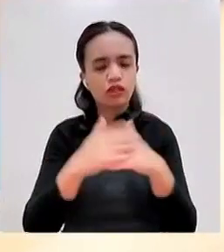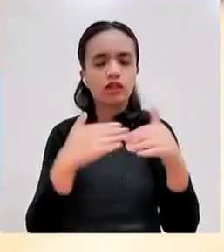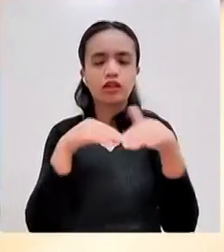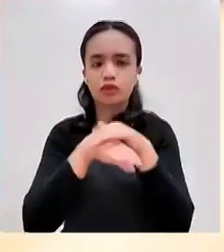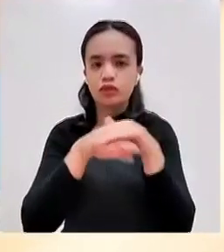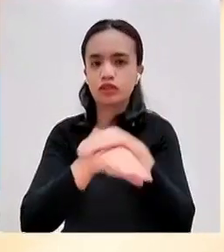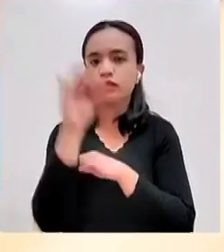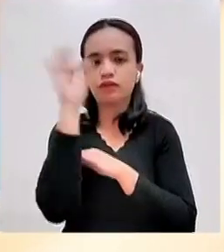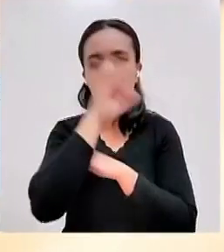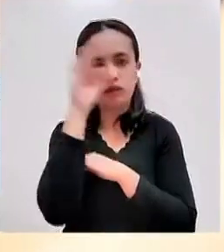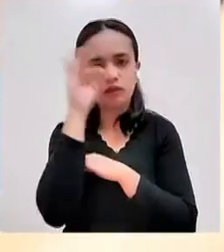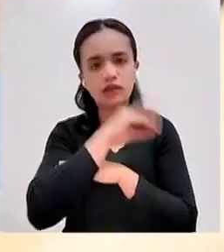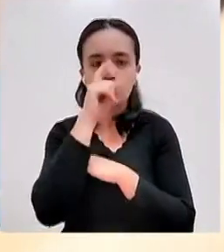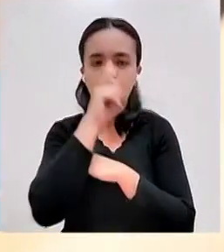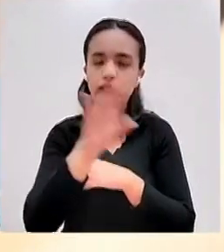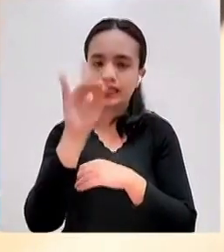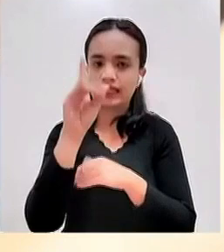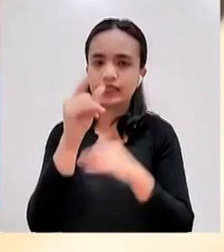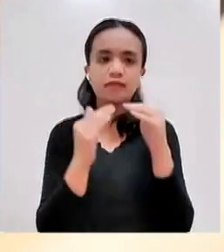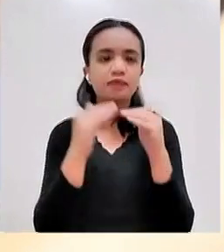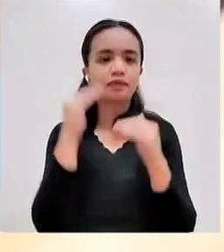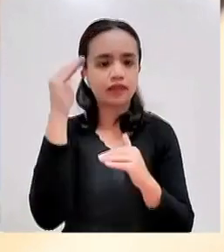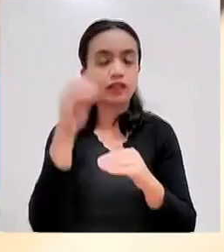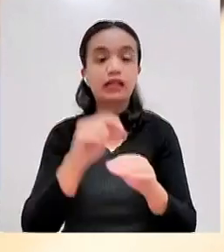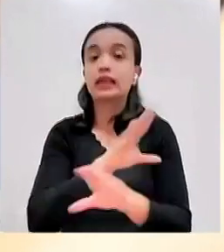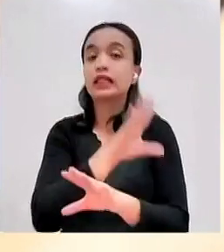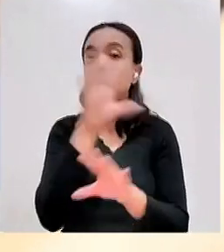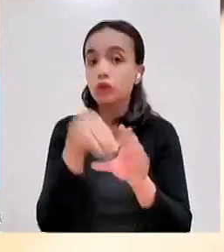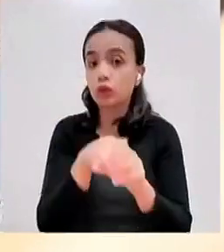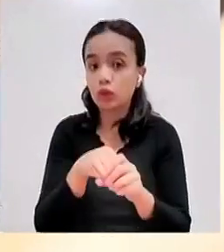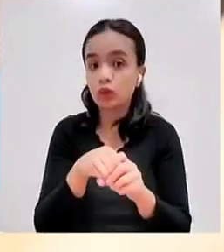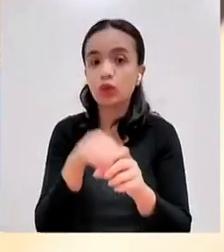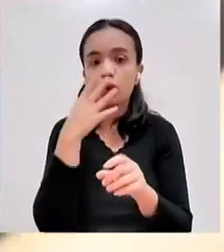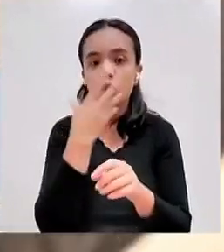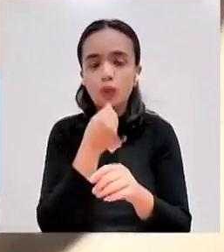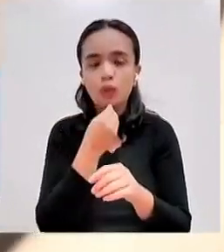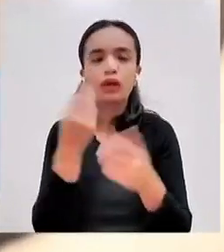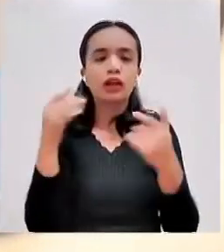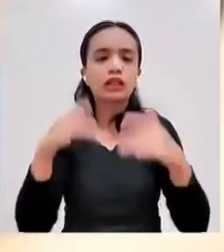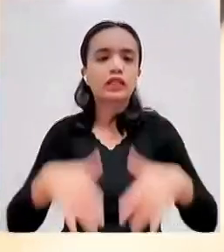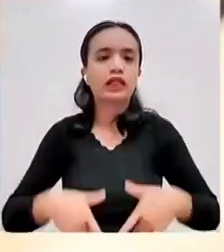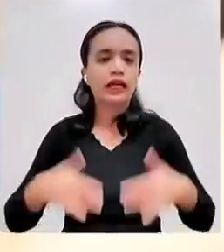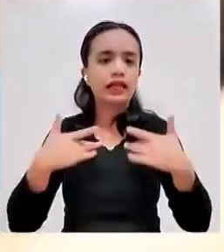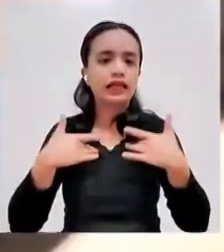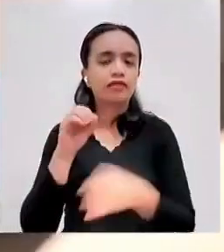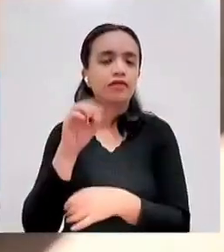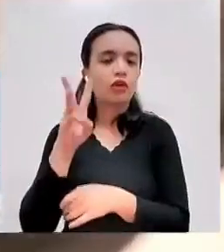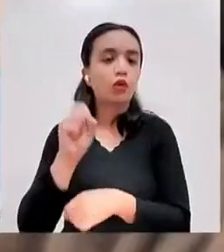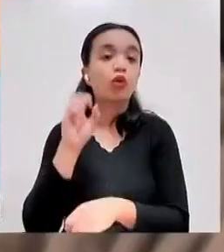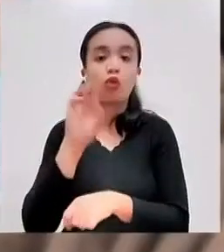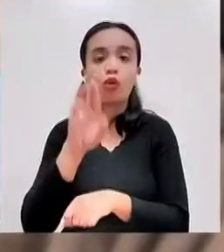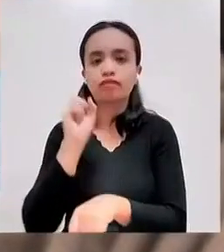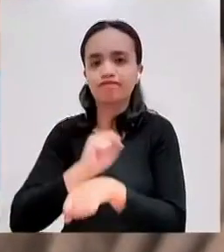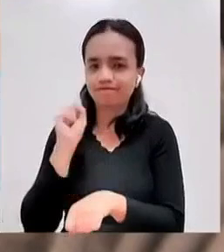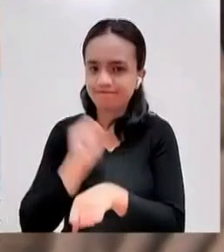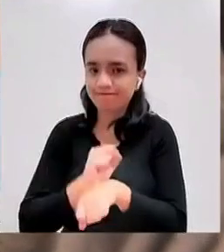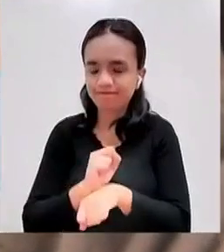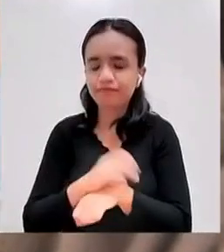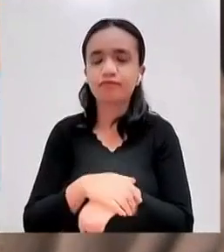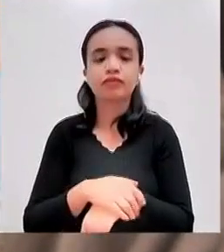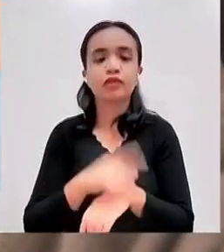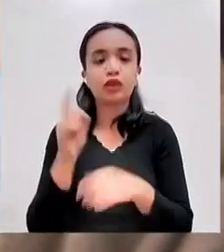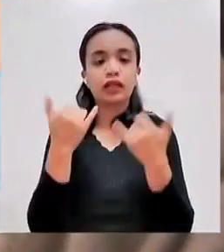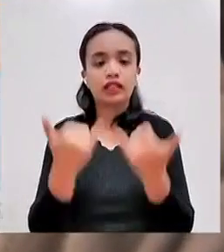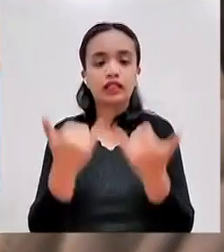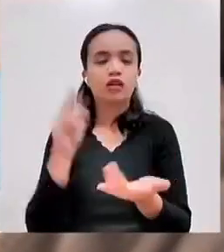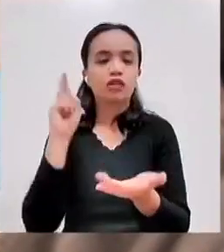18 years old and above, including those residing abroad or the OFWs. The web-based registration is now open, while a